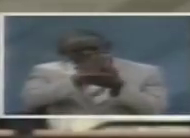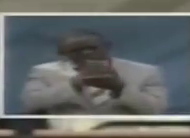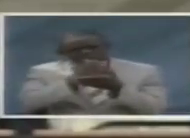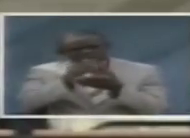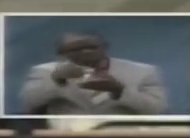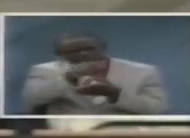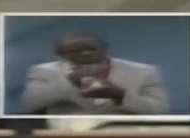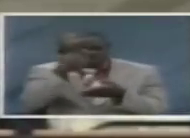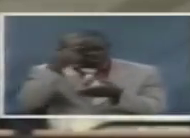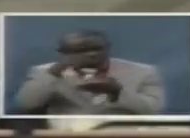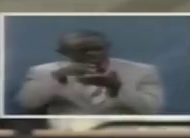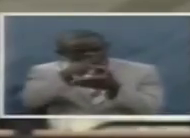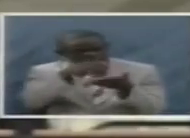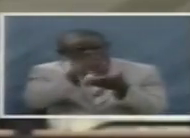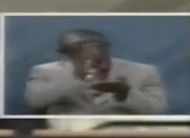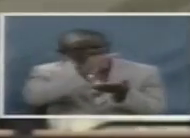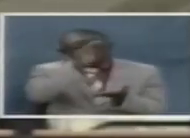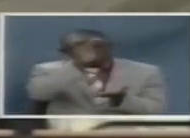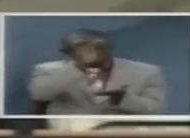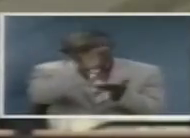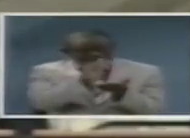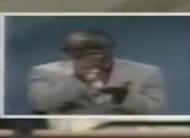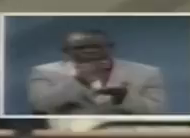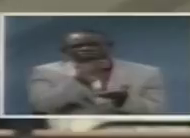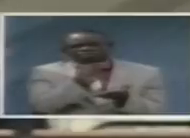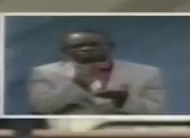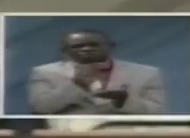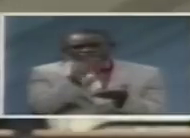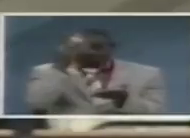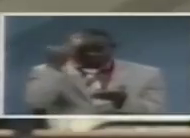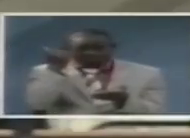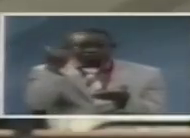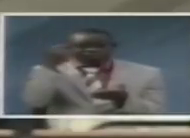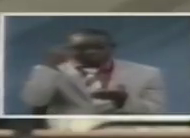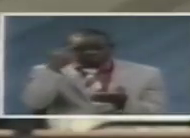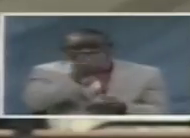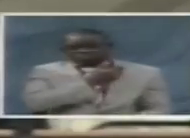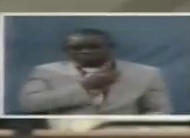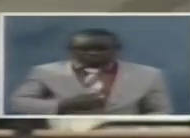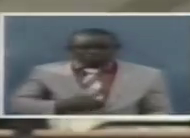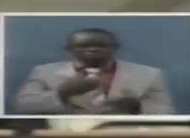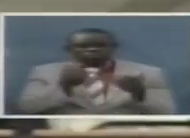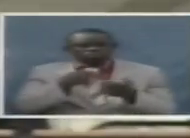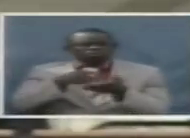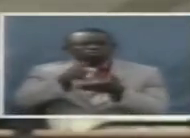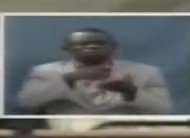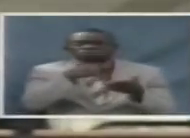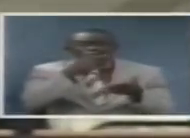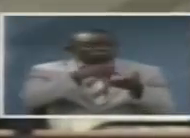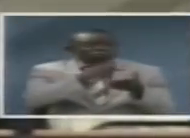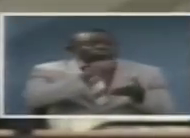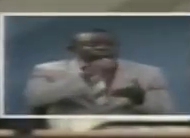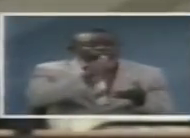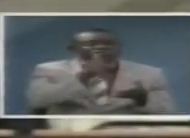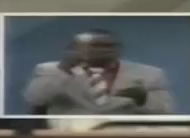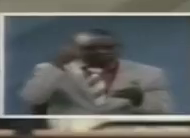arrears is attributable to government's concerted efforts to clear the arrears. Mr. Speaker,